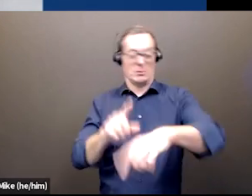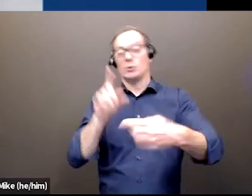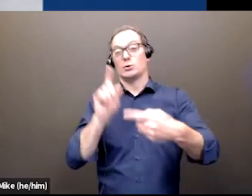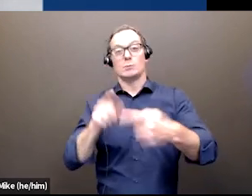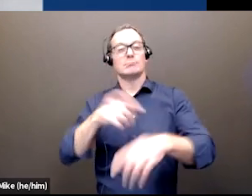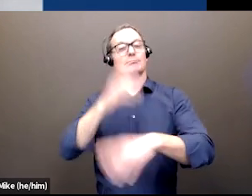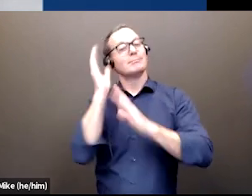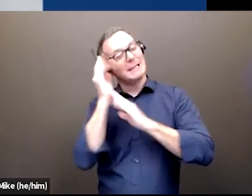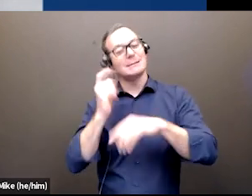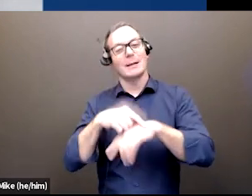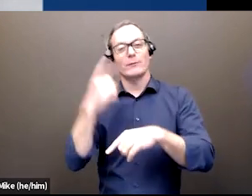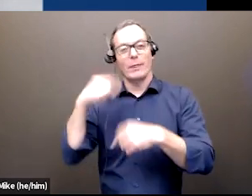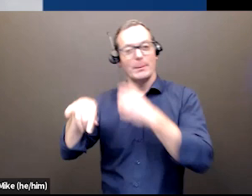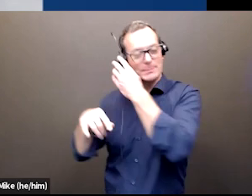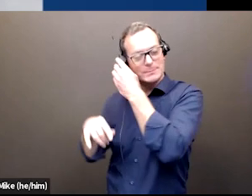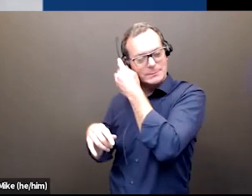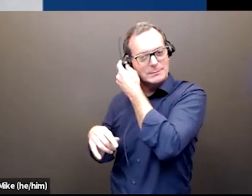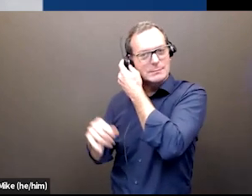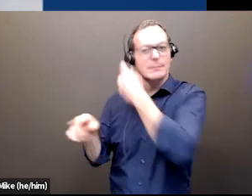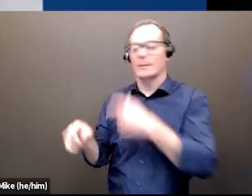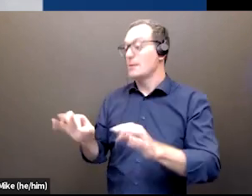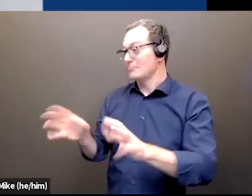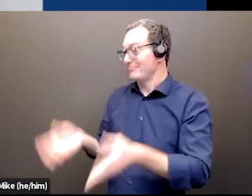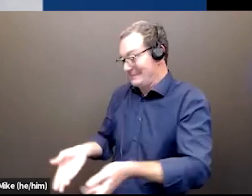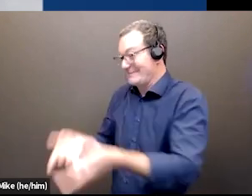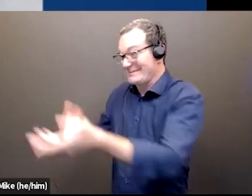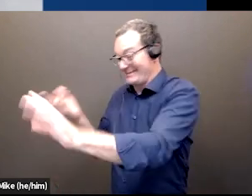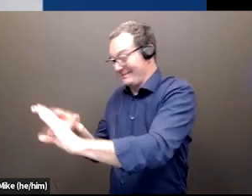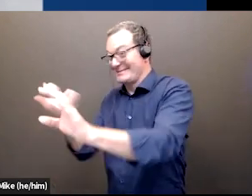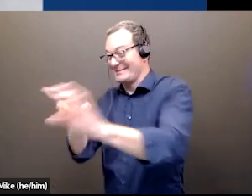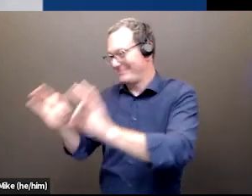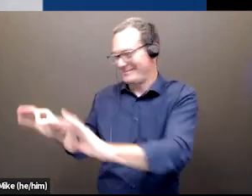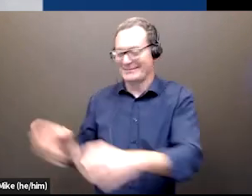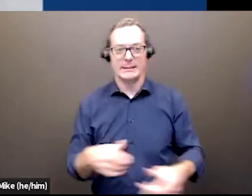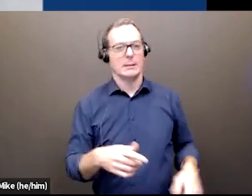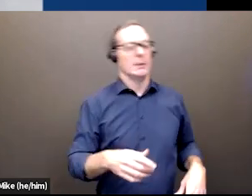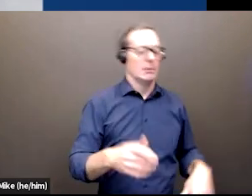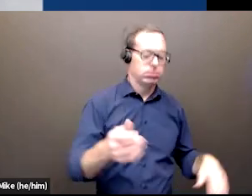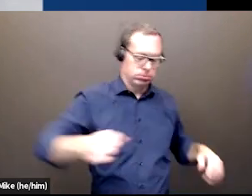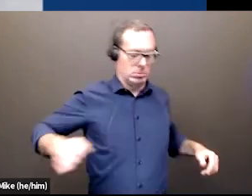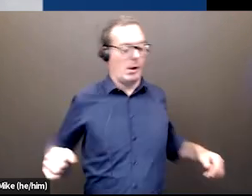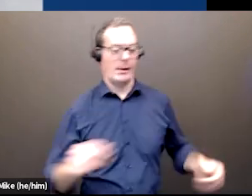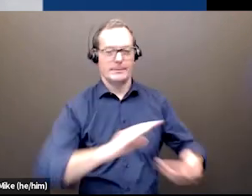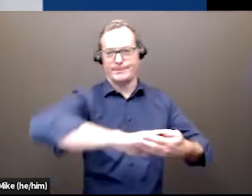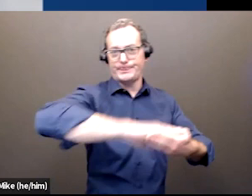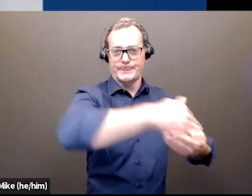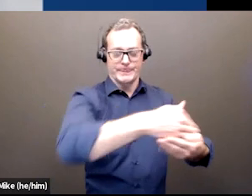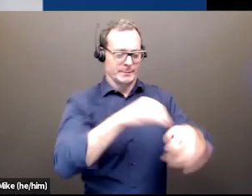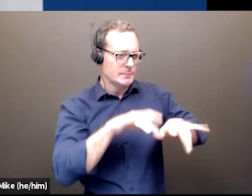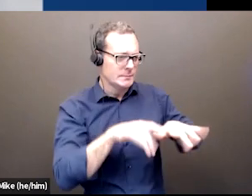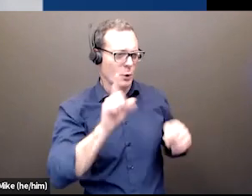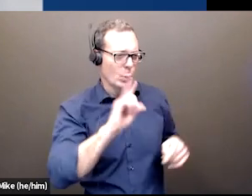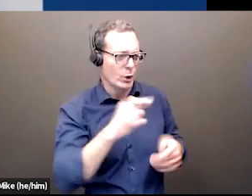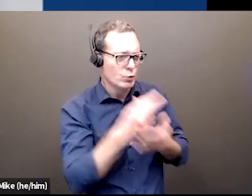to bed. Then you get out your computer and start to look for some resources and supports that the school has suggested for your